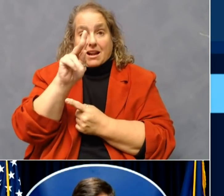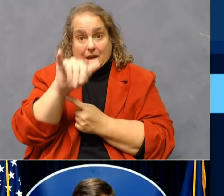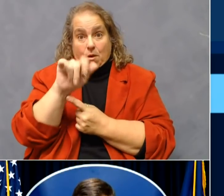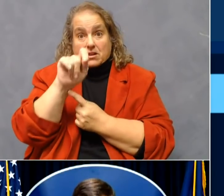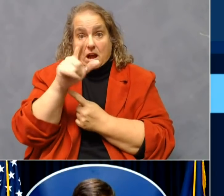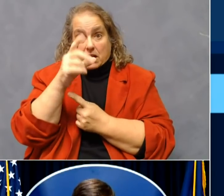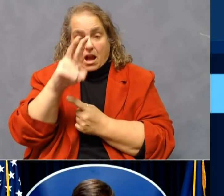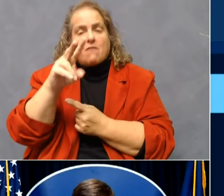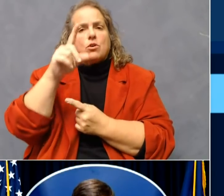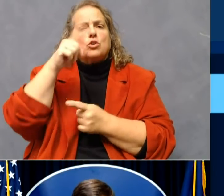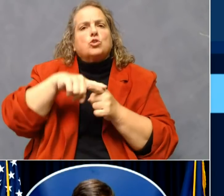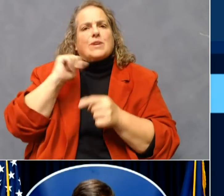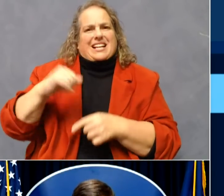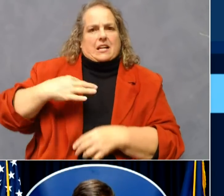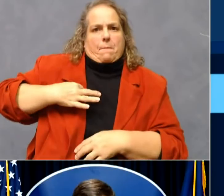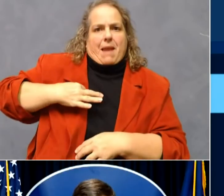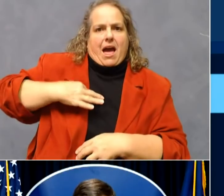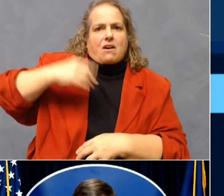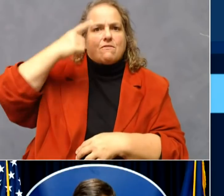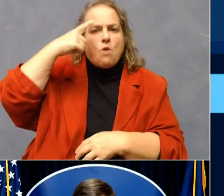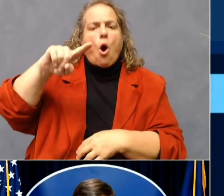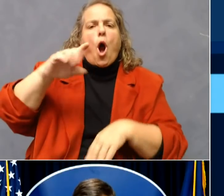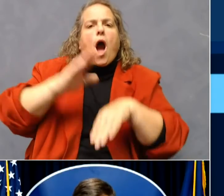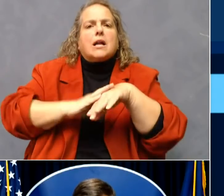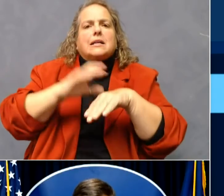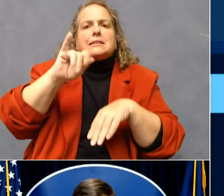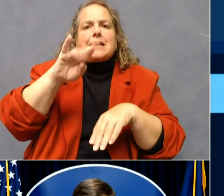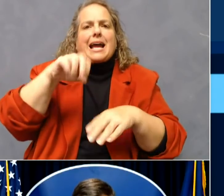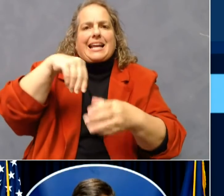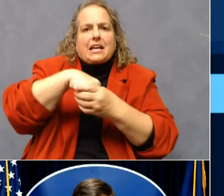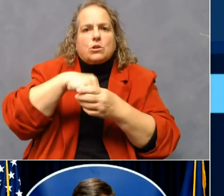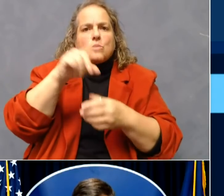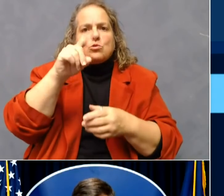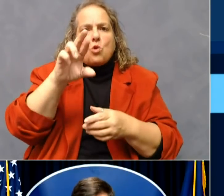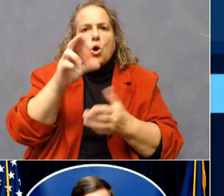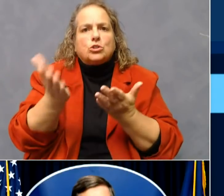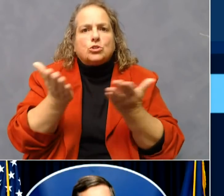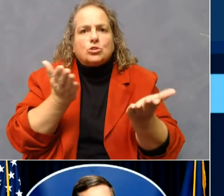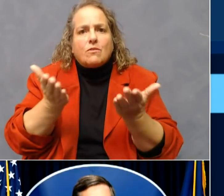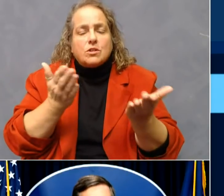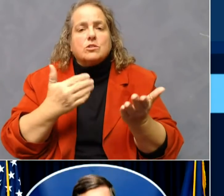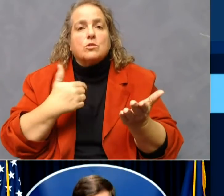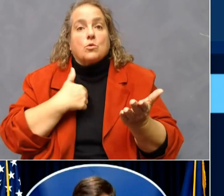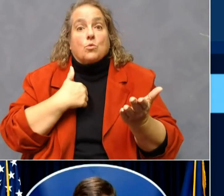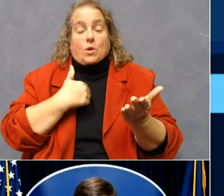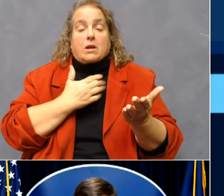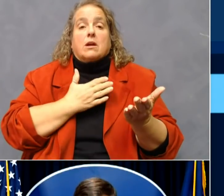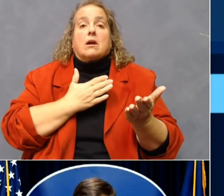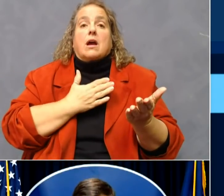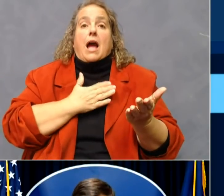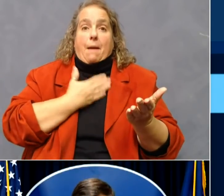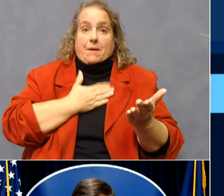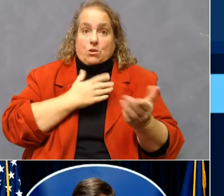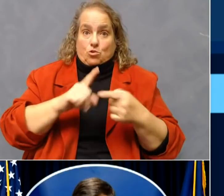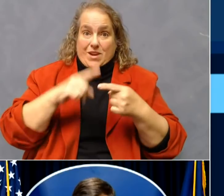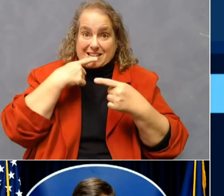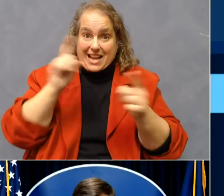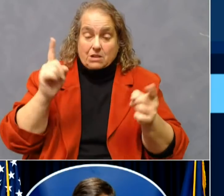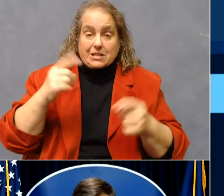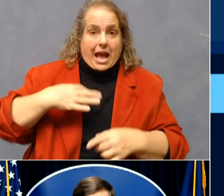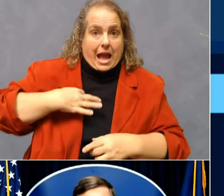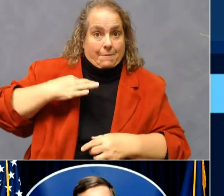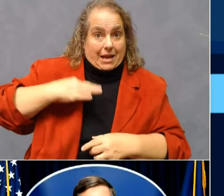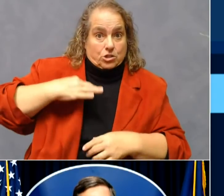service. We are glad to announce that the application process for that fund is now open. It went live today